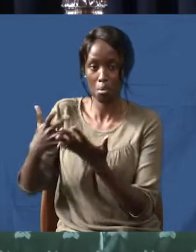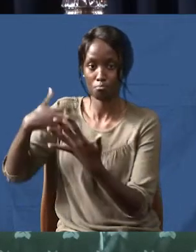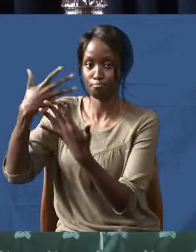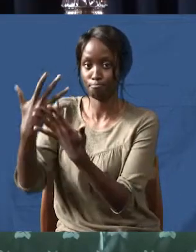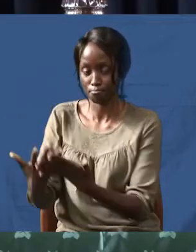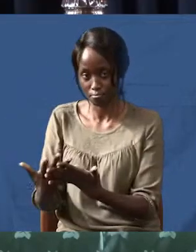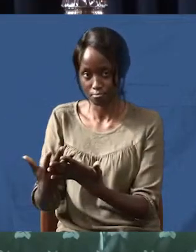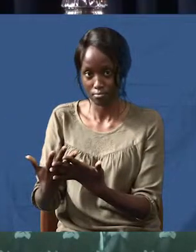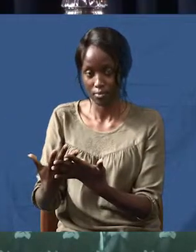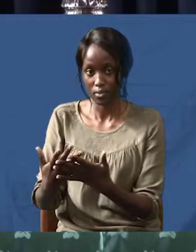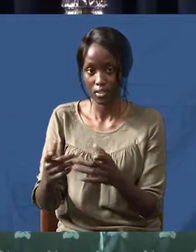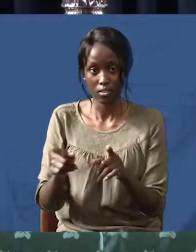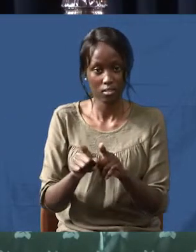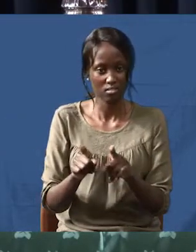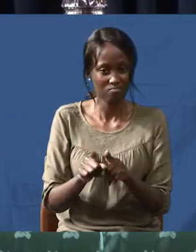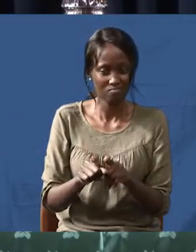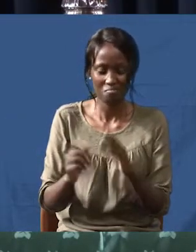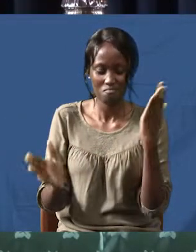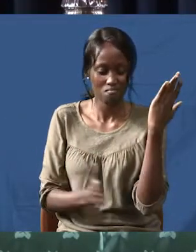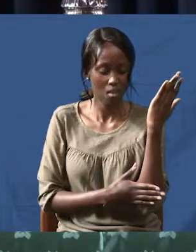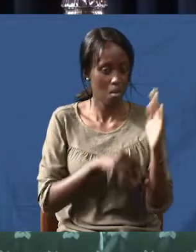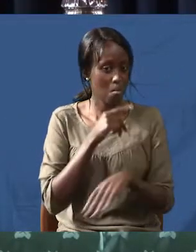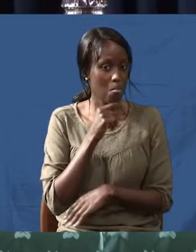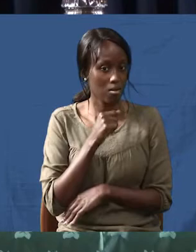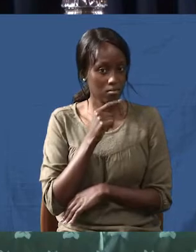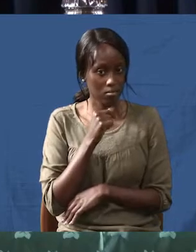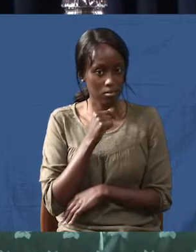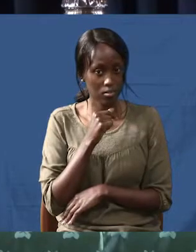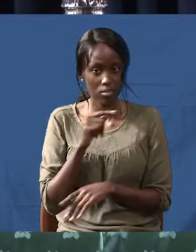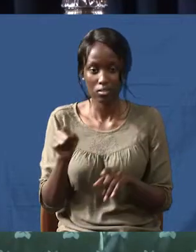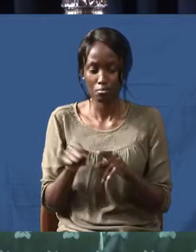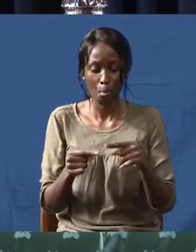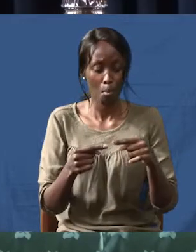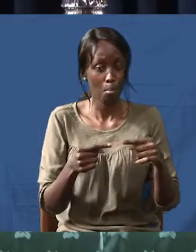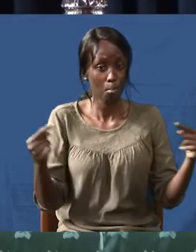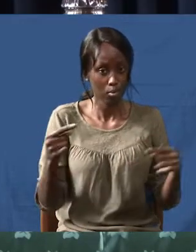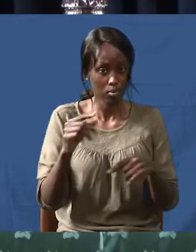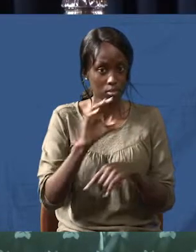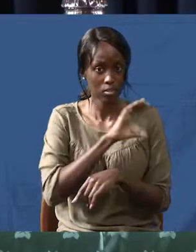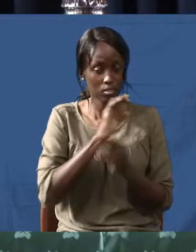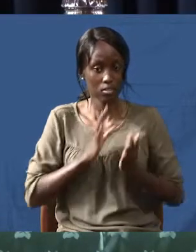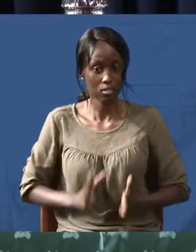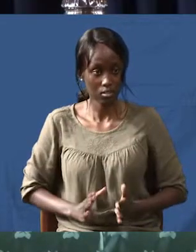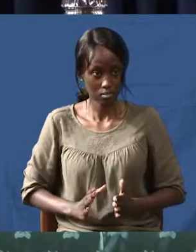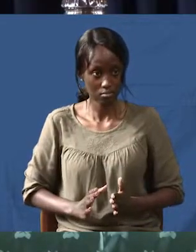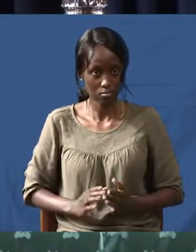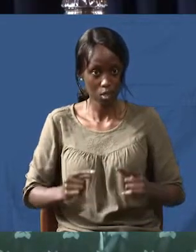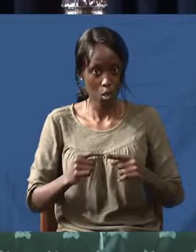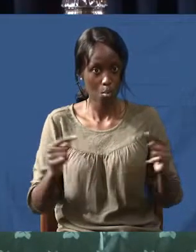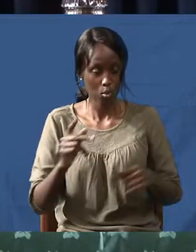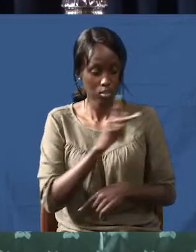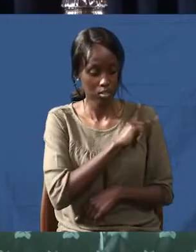prison. He was a bad man. He was against the kingdom of